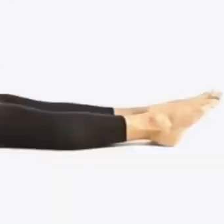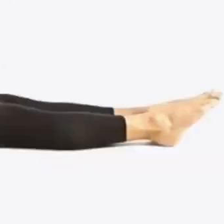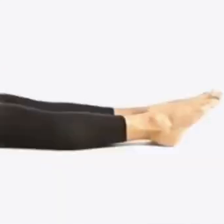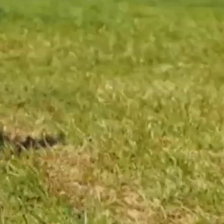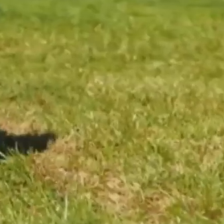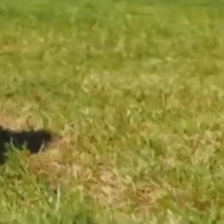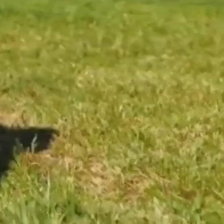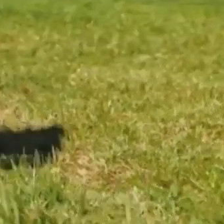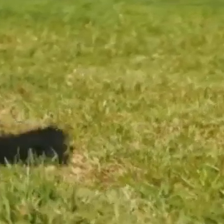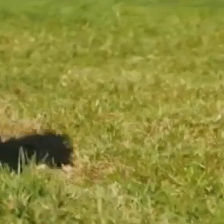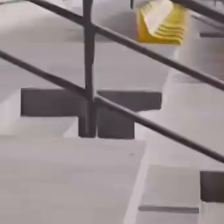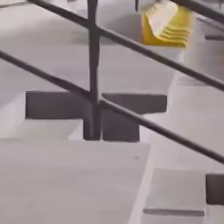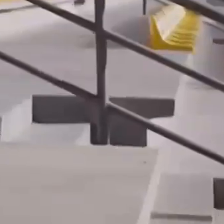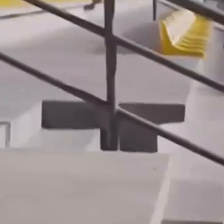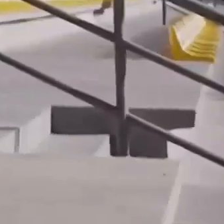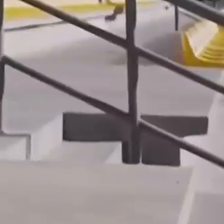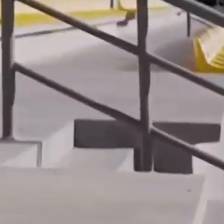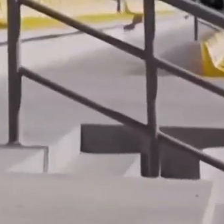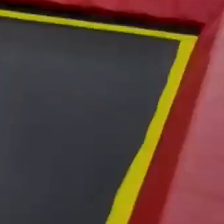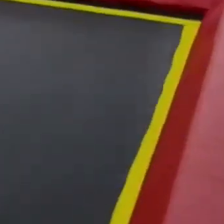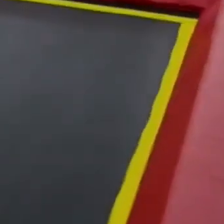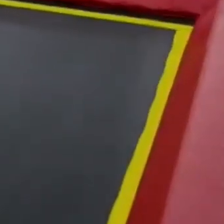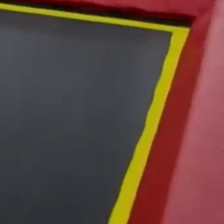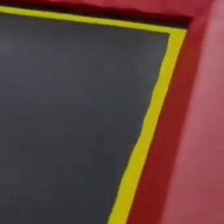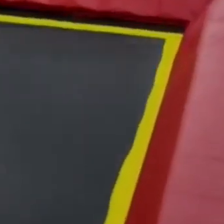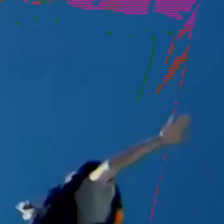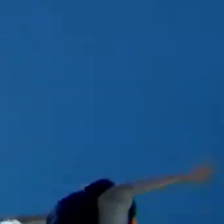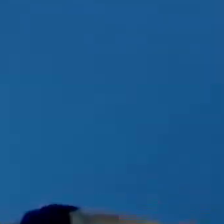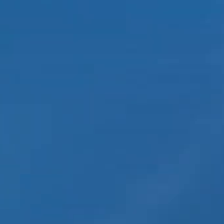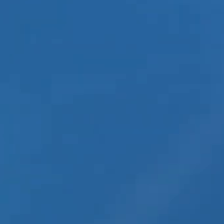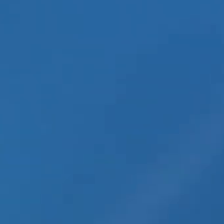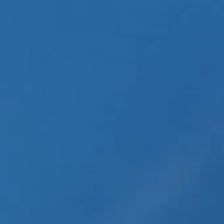Humans can run, skip, jump, and even